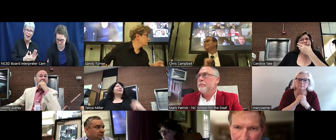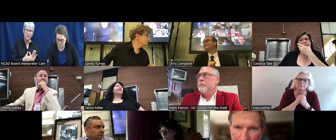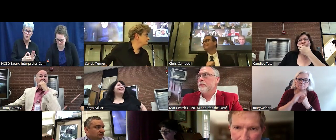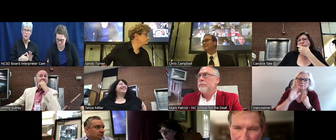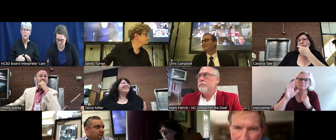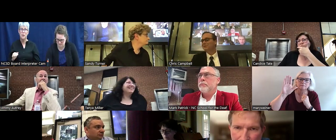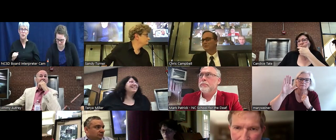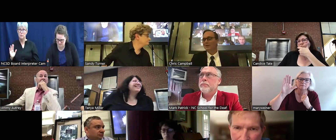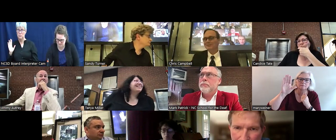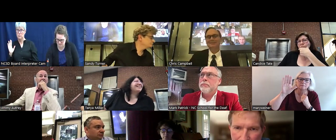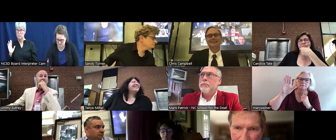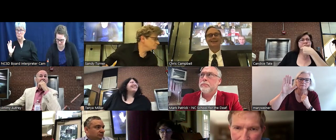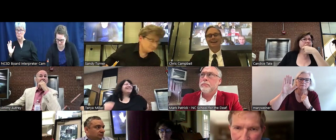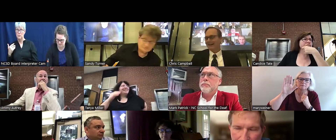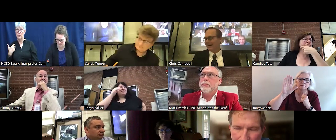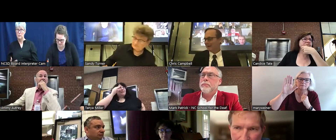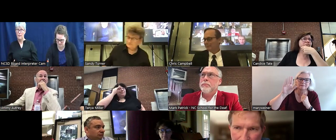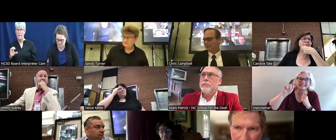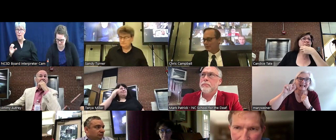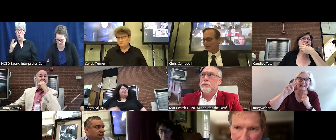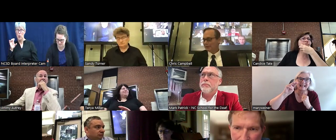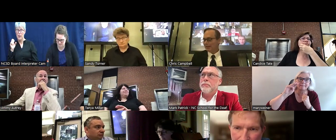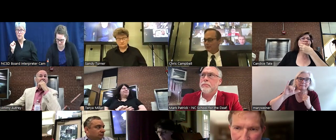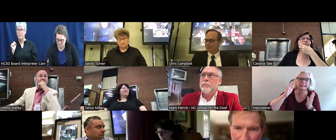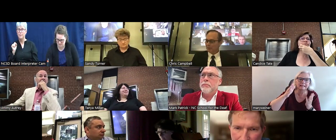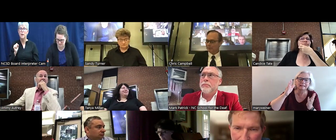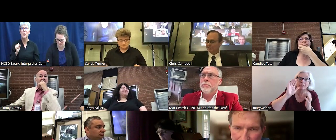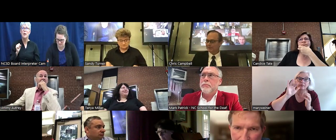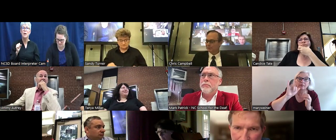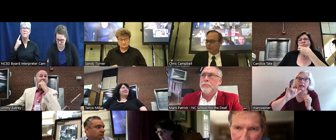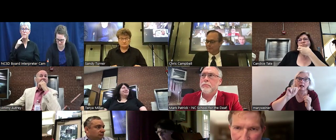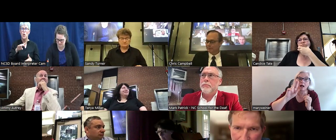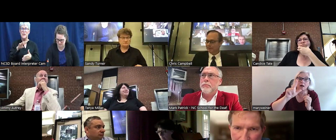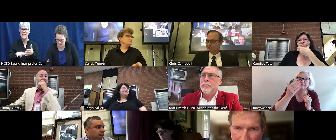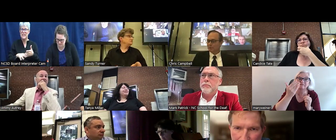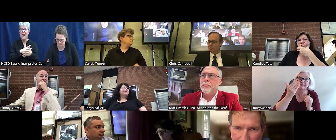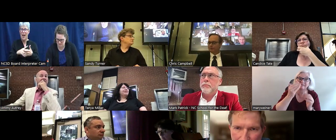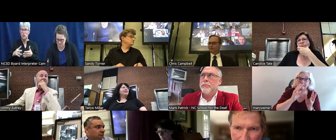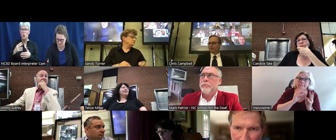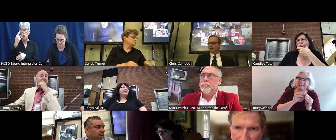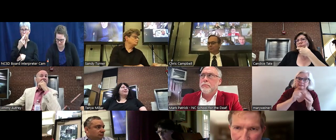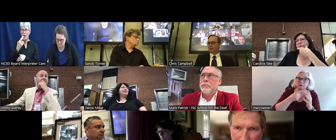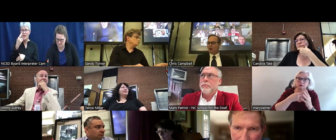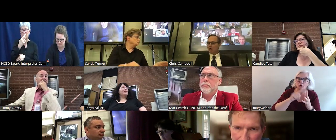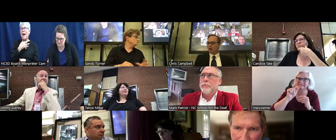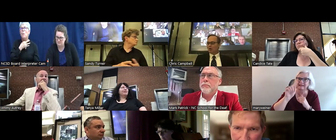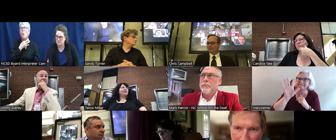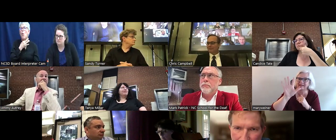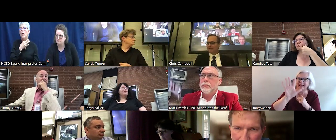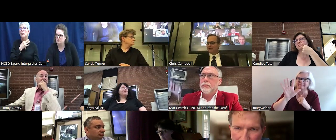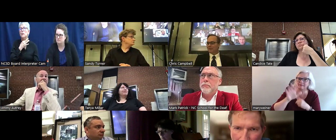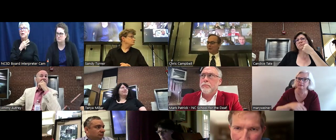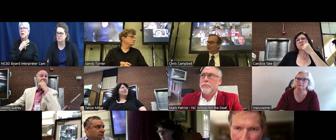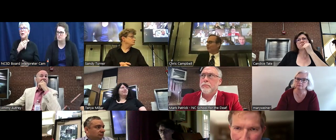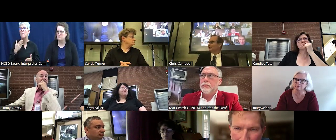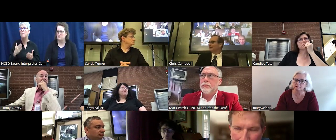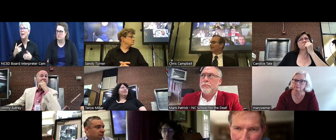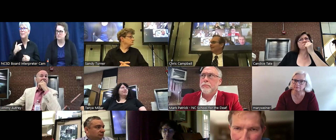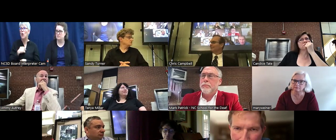Yes, sir. This is Chris. Just for scheduling purposes, would it be smart to block off the